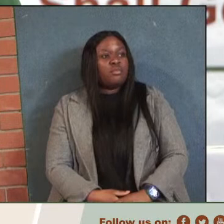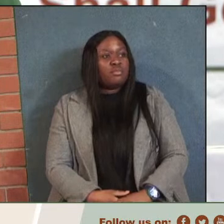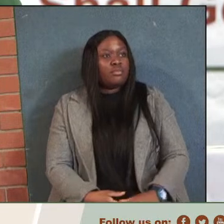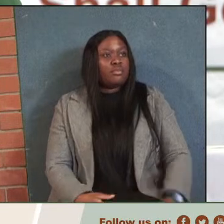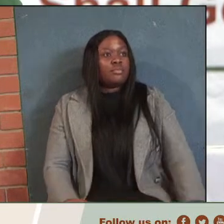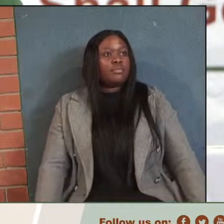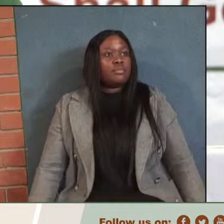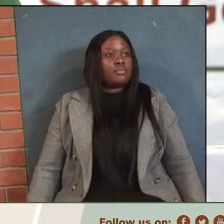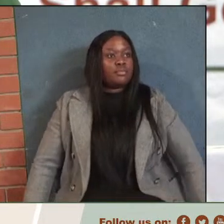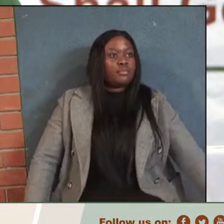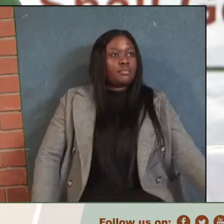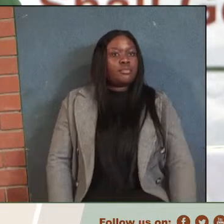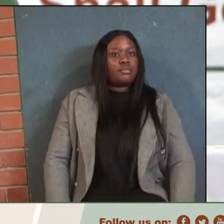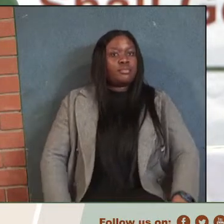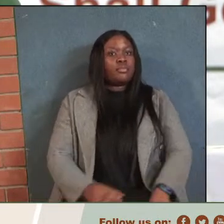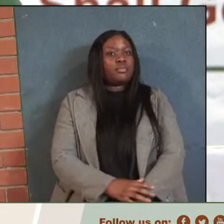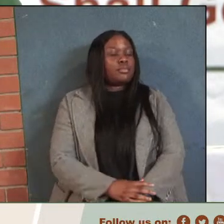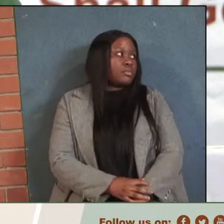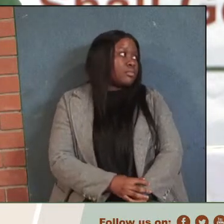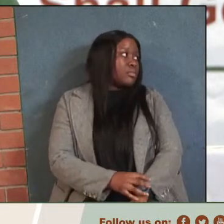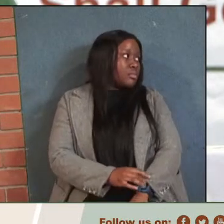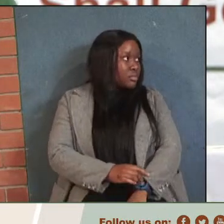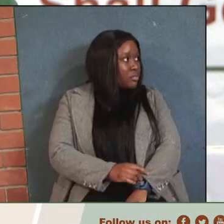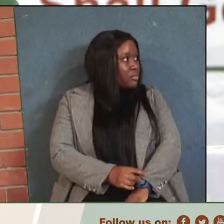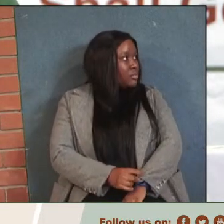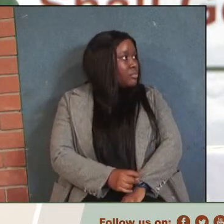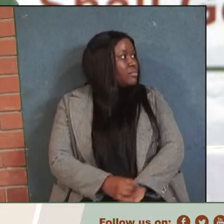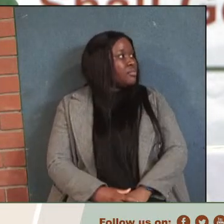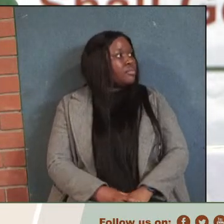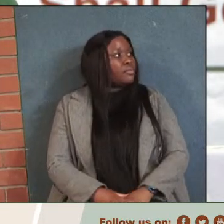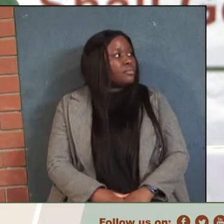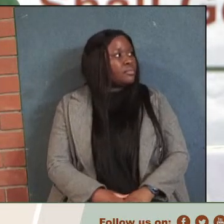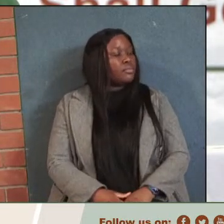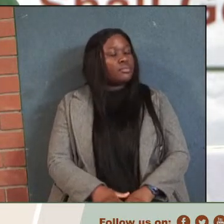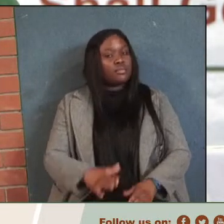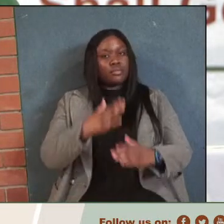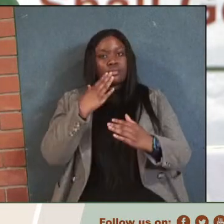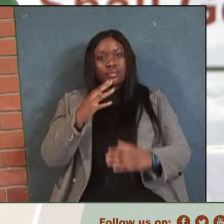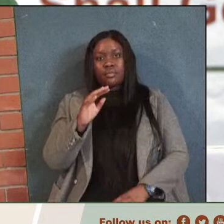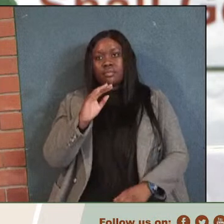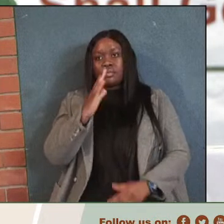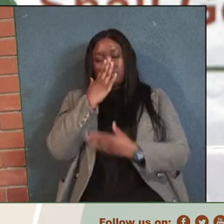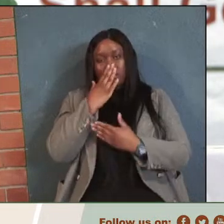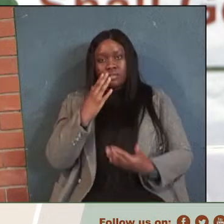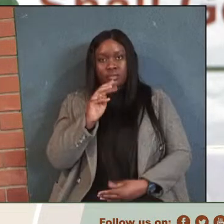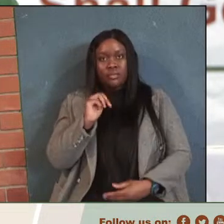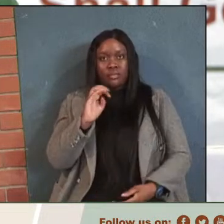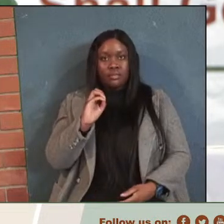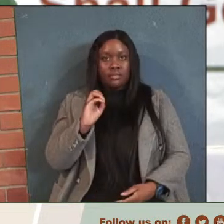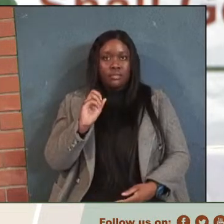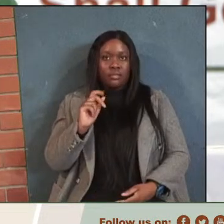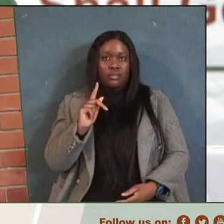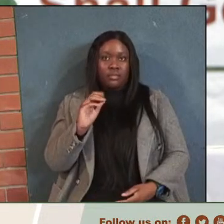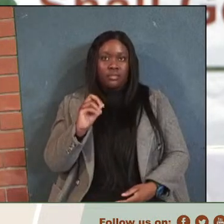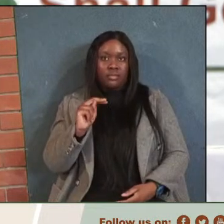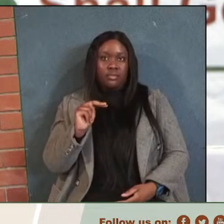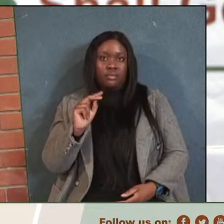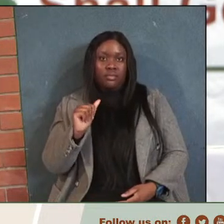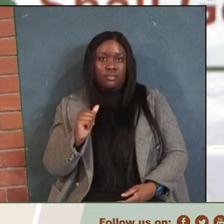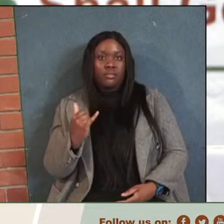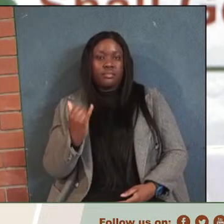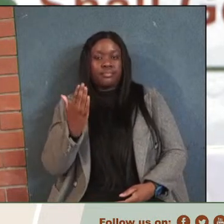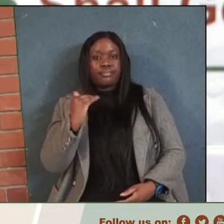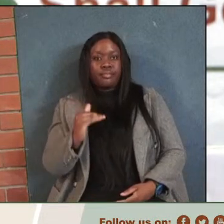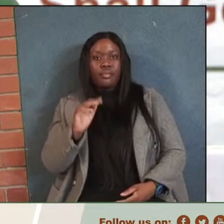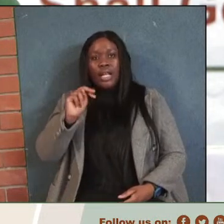Thank you, Honorable Mukwena. I will now call on Honorable Ndaba to please present their